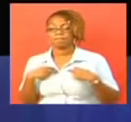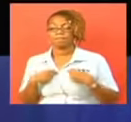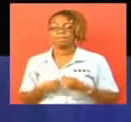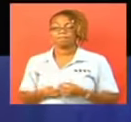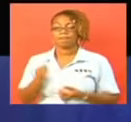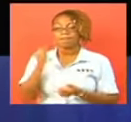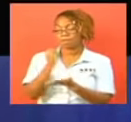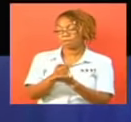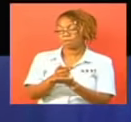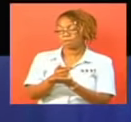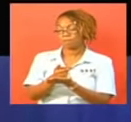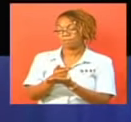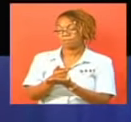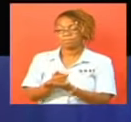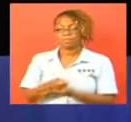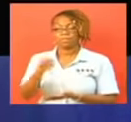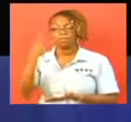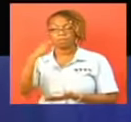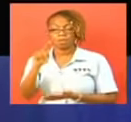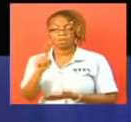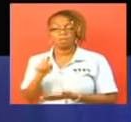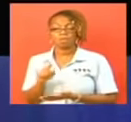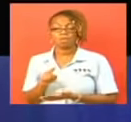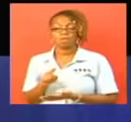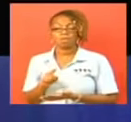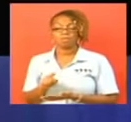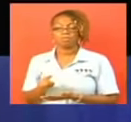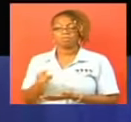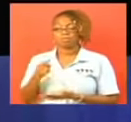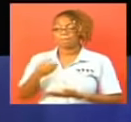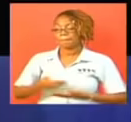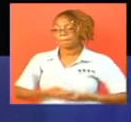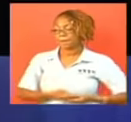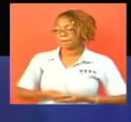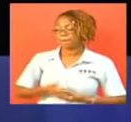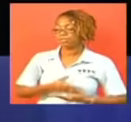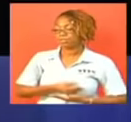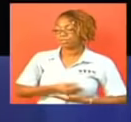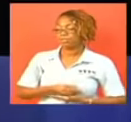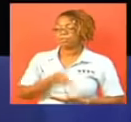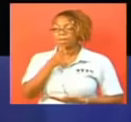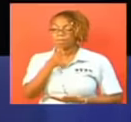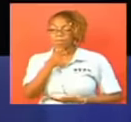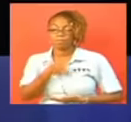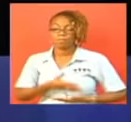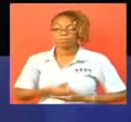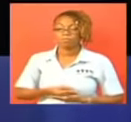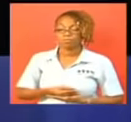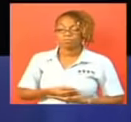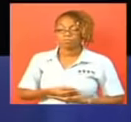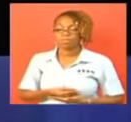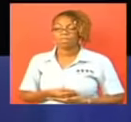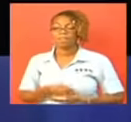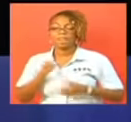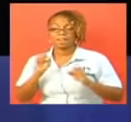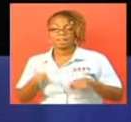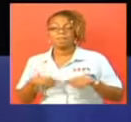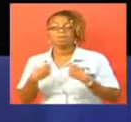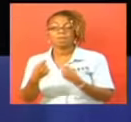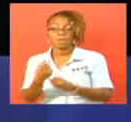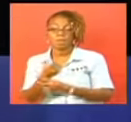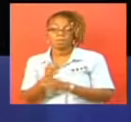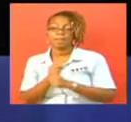it's not that they are now being counted as a category of persons to be vaccinated. It's just that if you happen to fall within one of